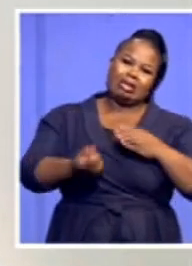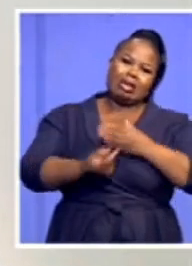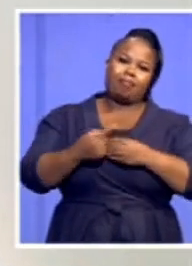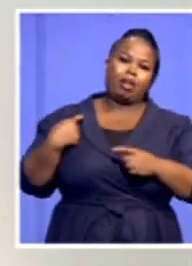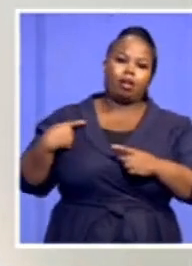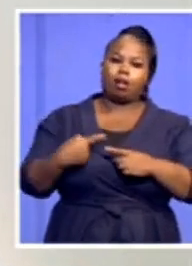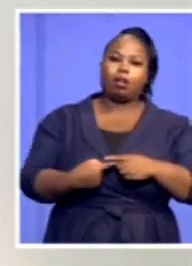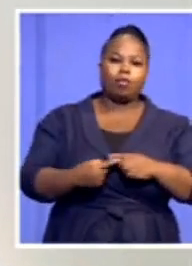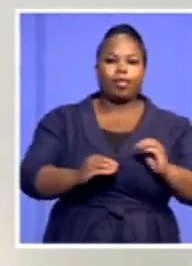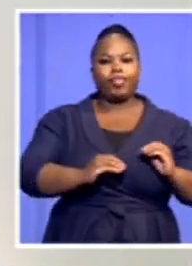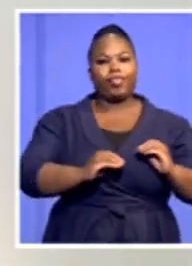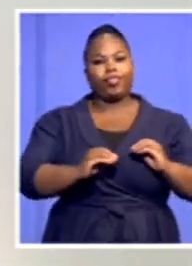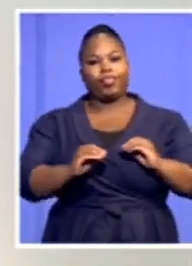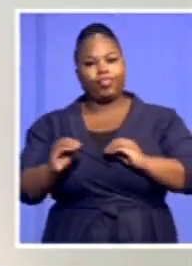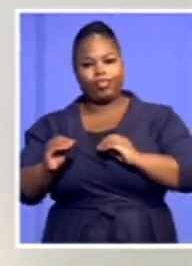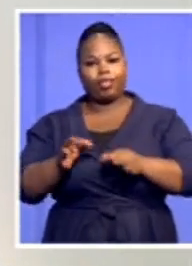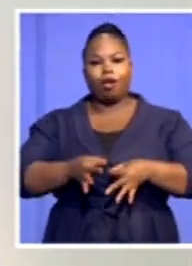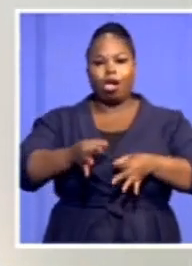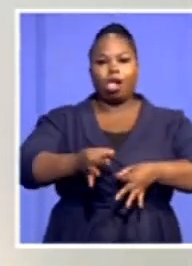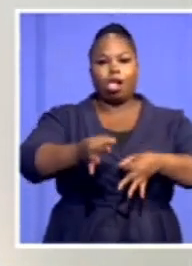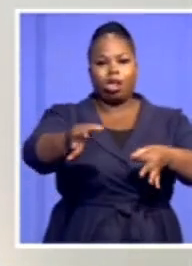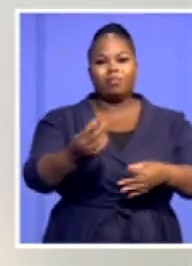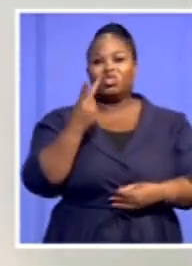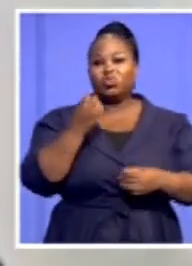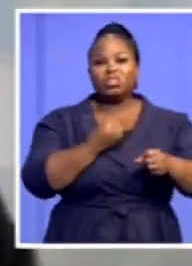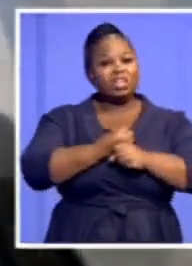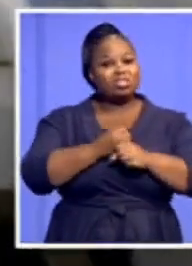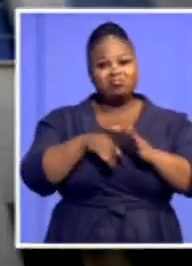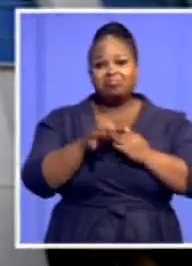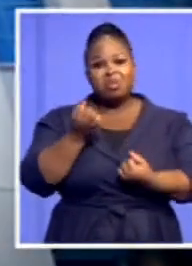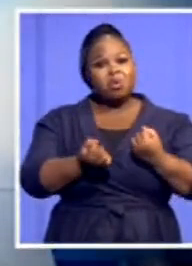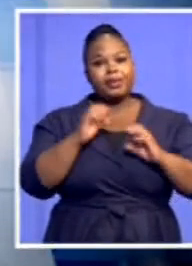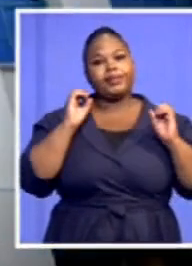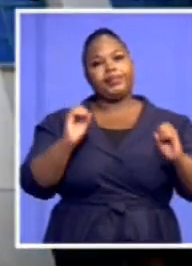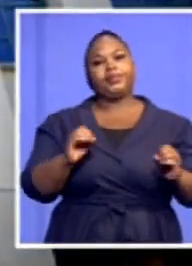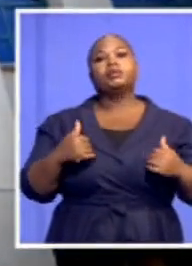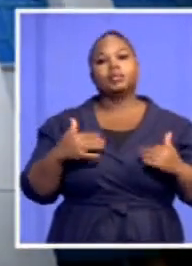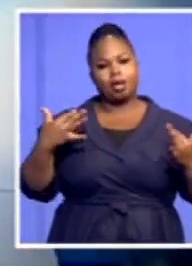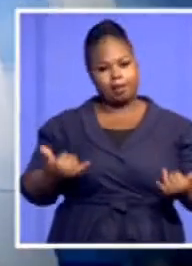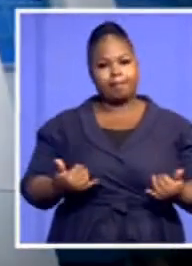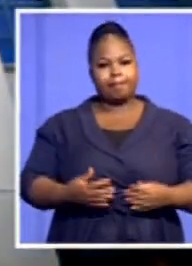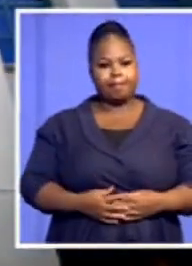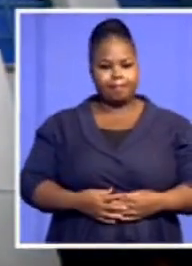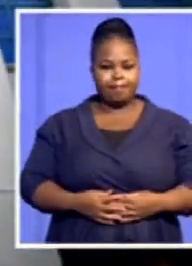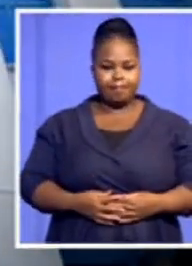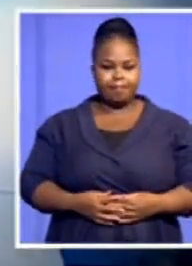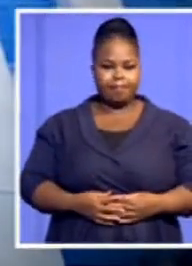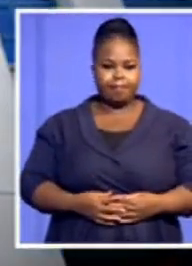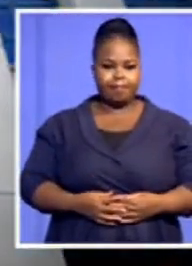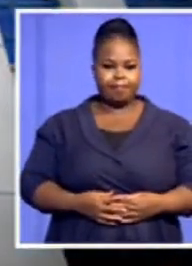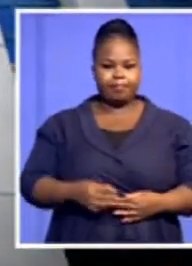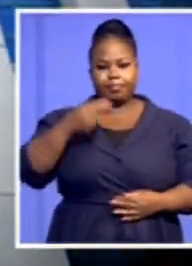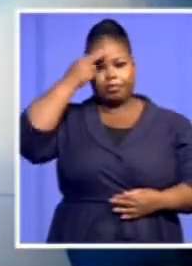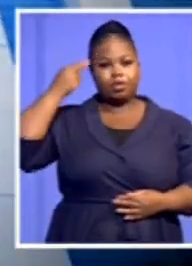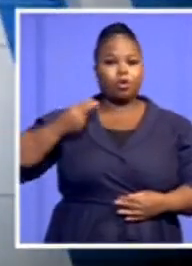cases at all for about 2 years, and we've just now started trying them again. The Honolulu Police Commission last